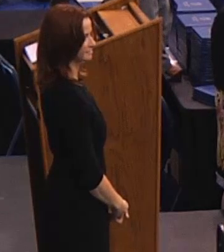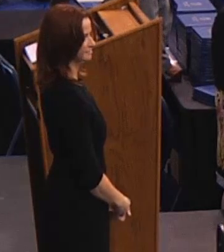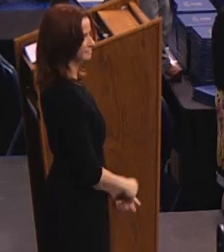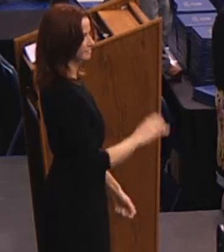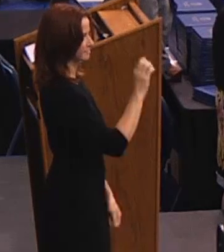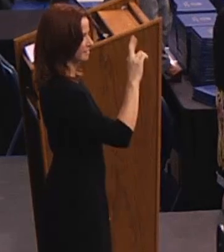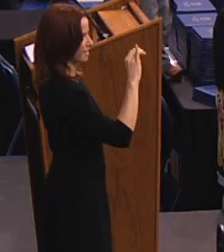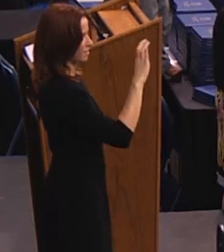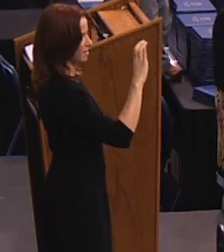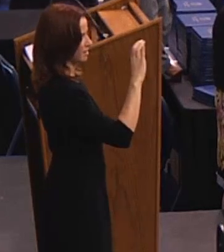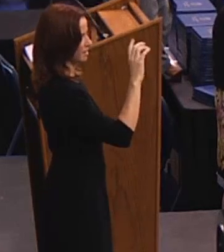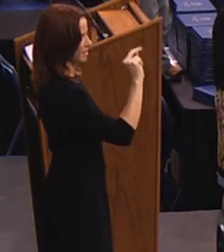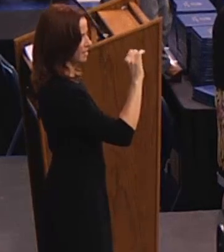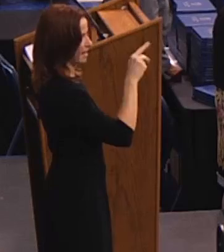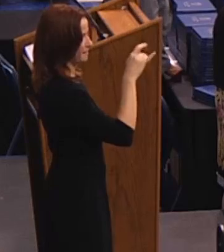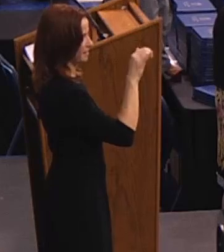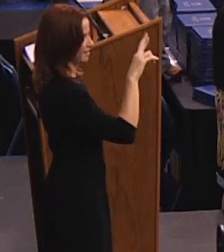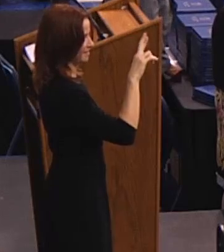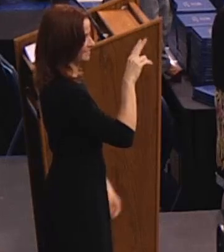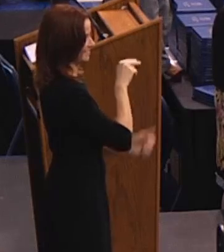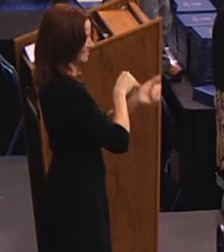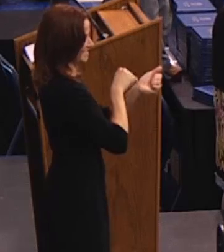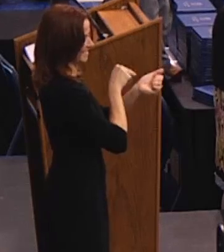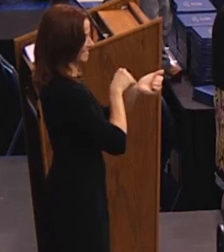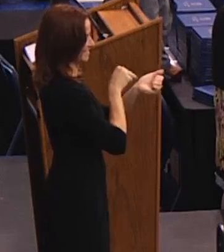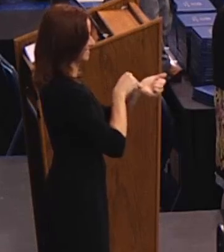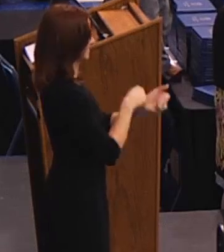Eric Scott Napier, nursing.